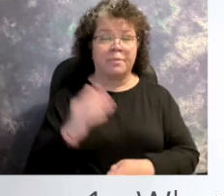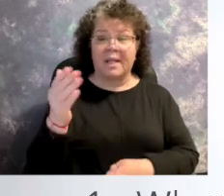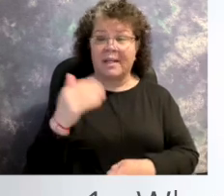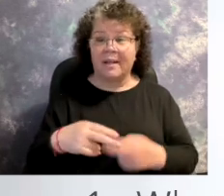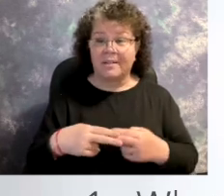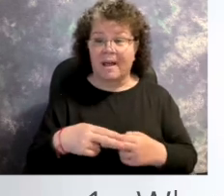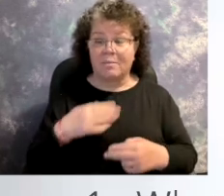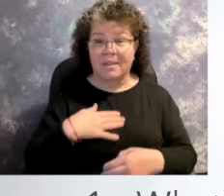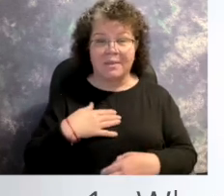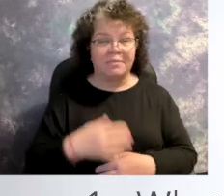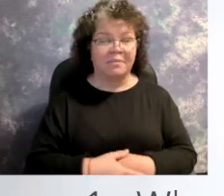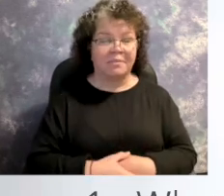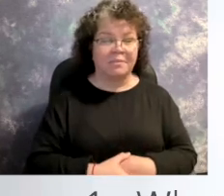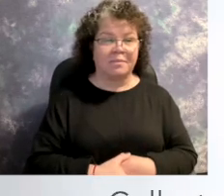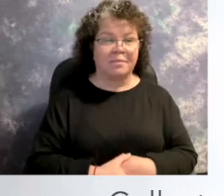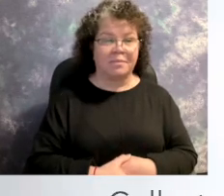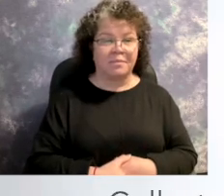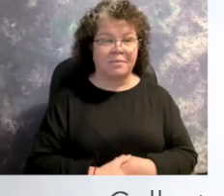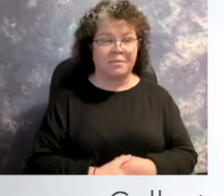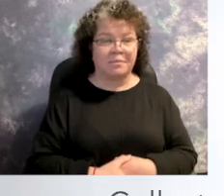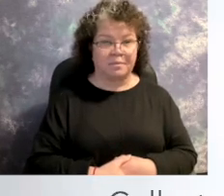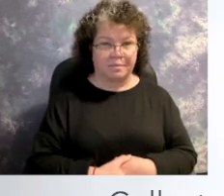Next slide, please.